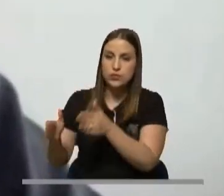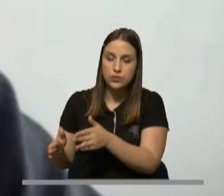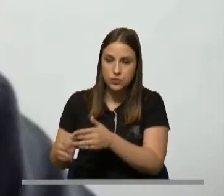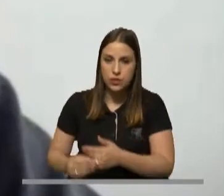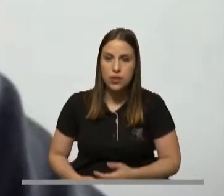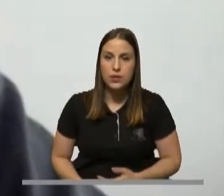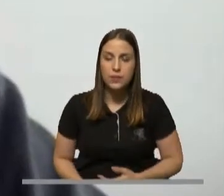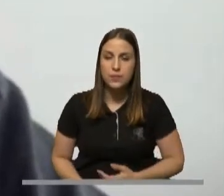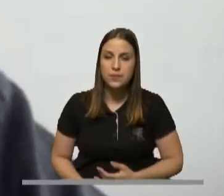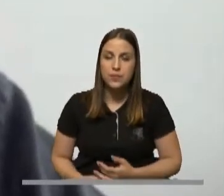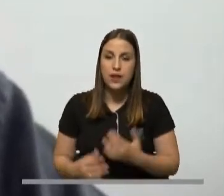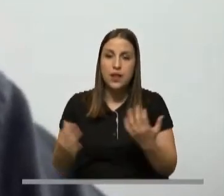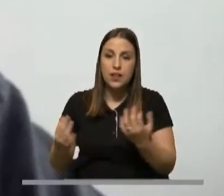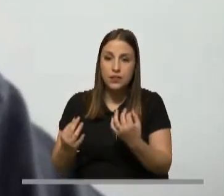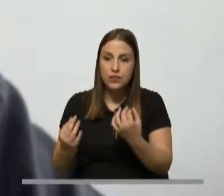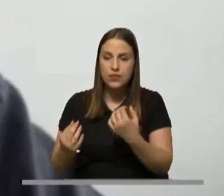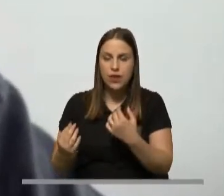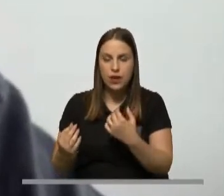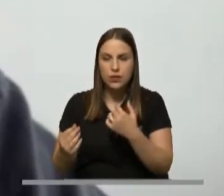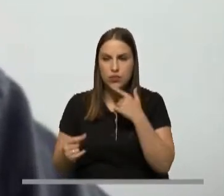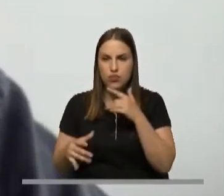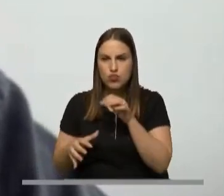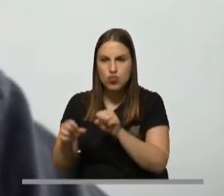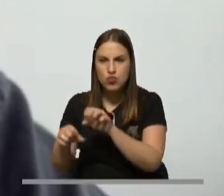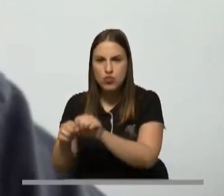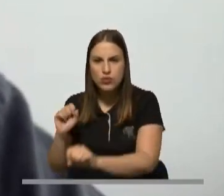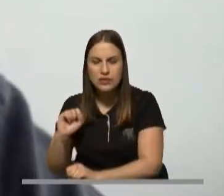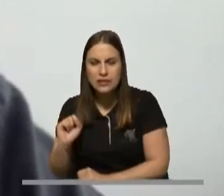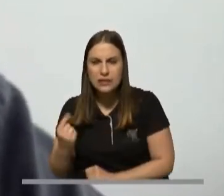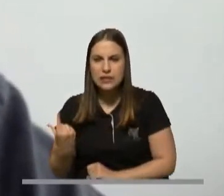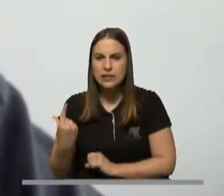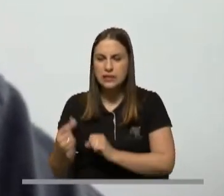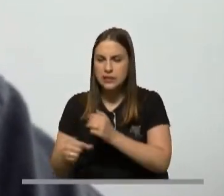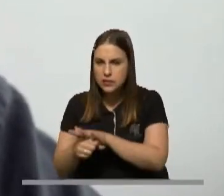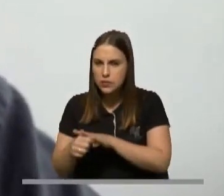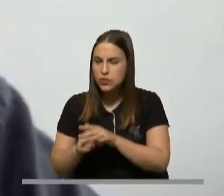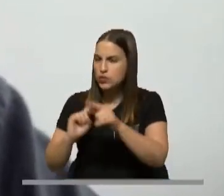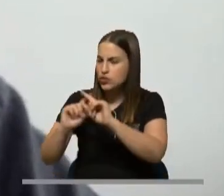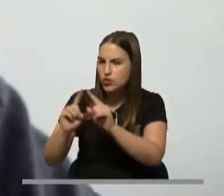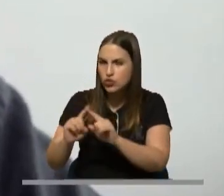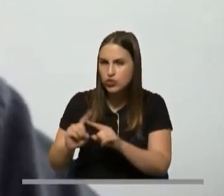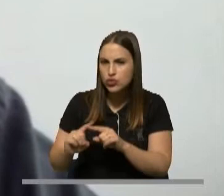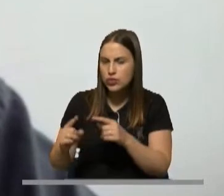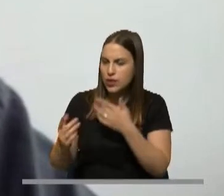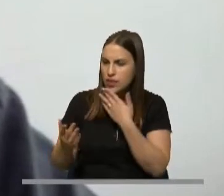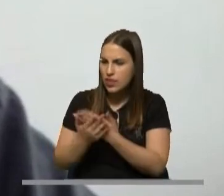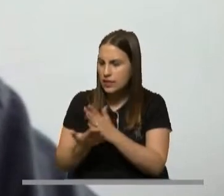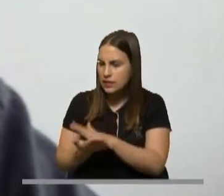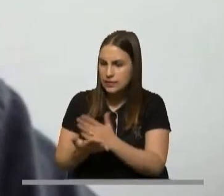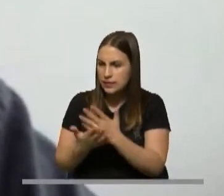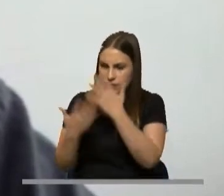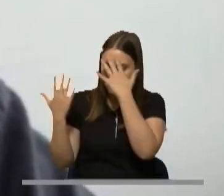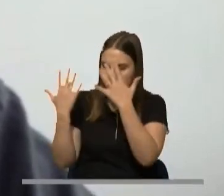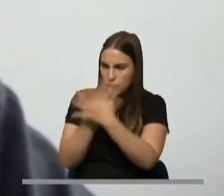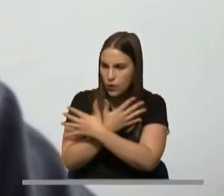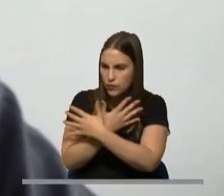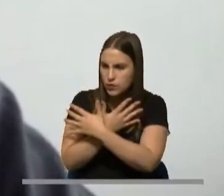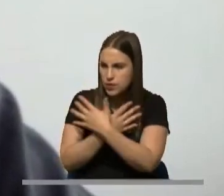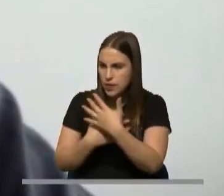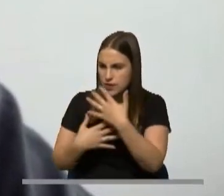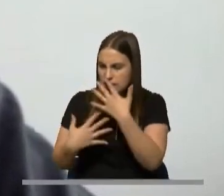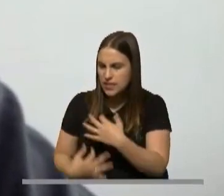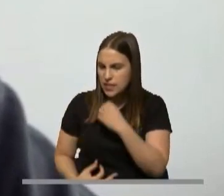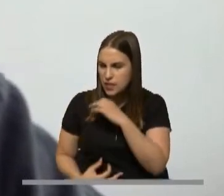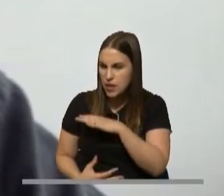reason incredibly accurately in the midst of situations of ambiguity, confusion, and